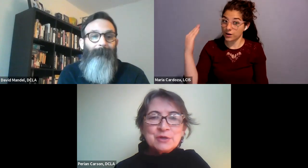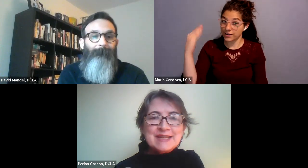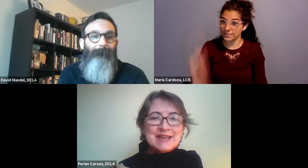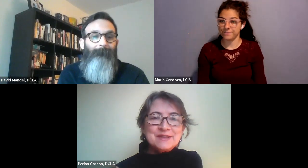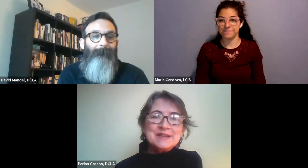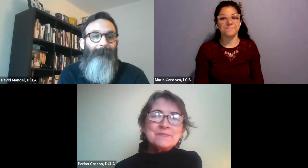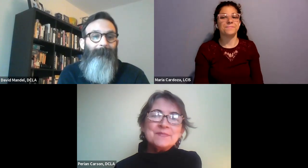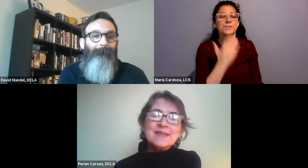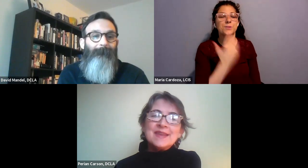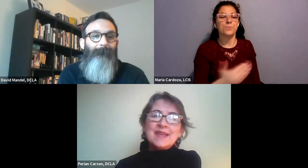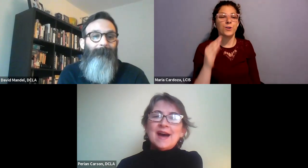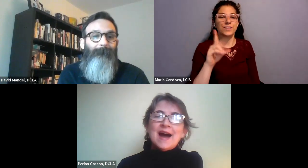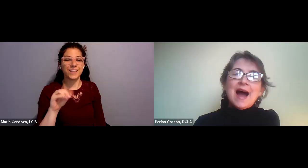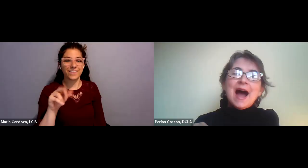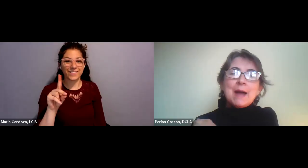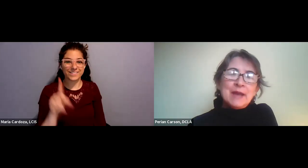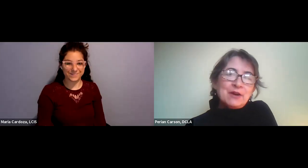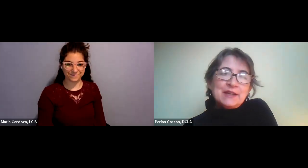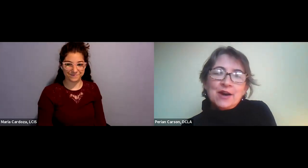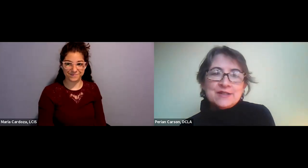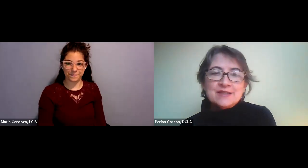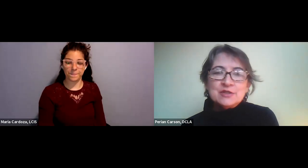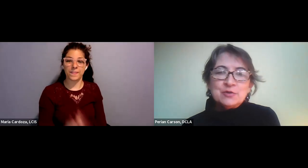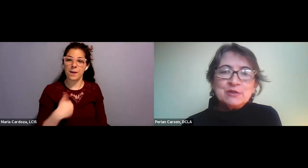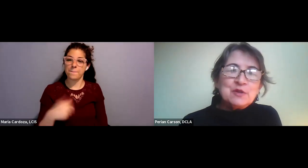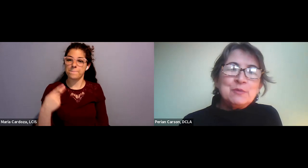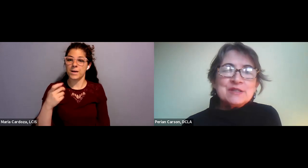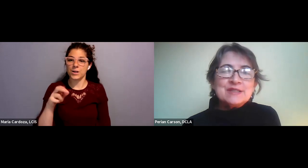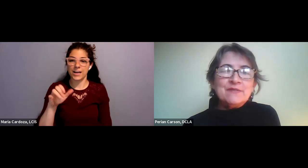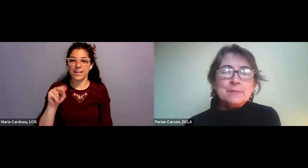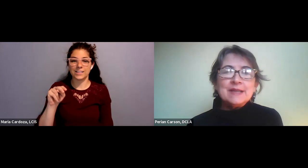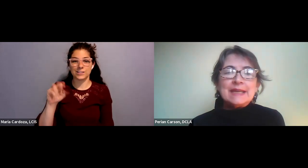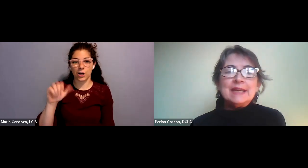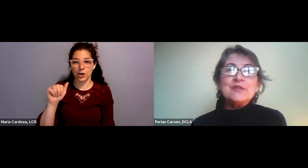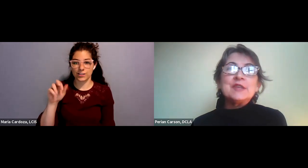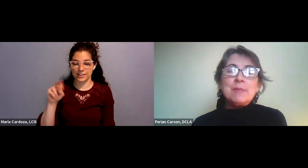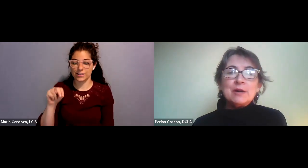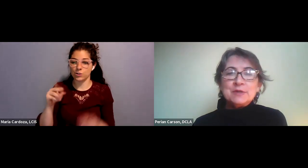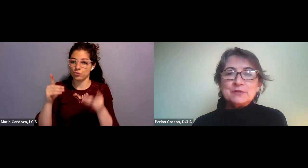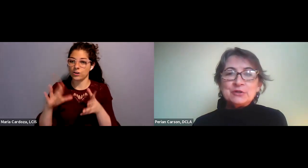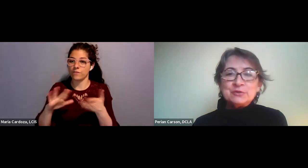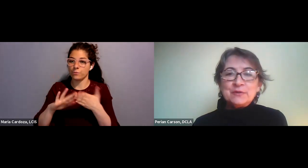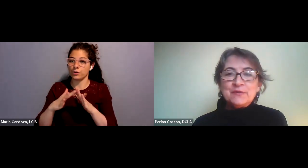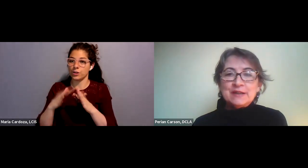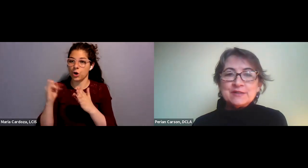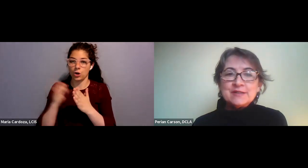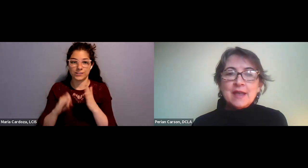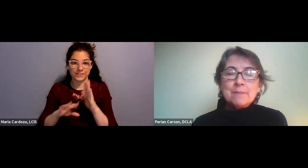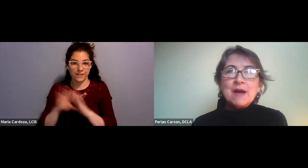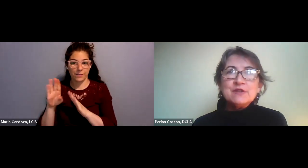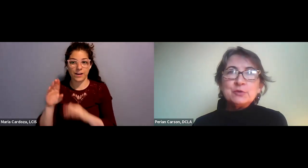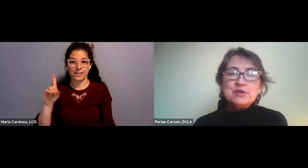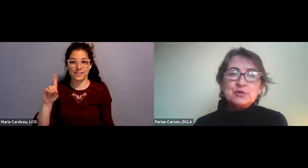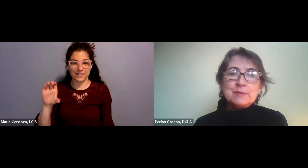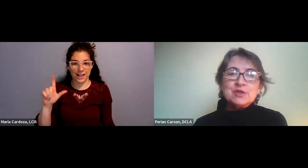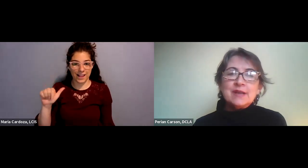Good morning, David. I'm Perry Carson, Director of Community Arts Development here at the Department of Cultural Affairs.